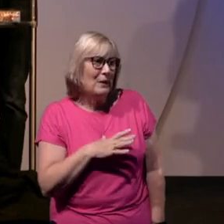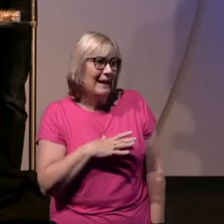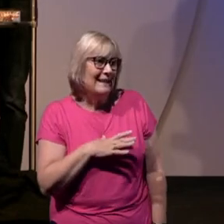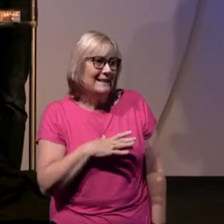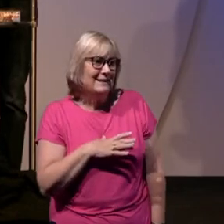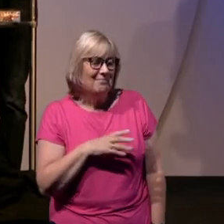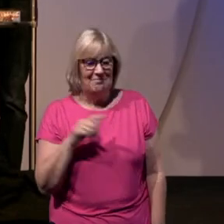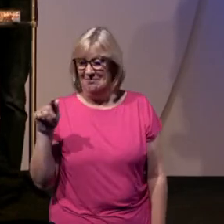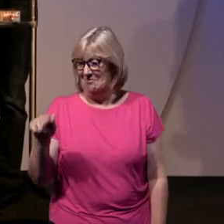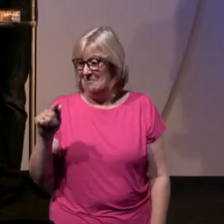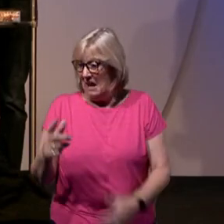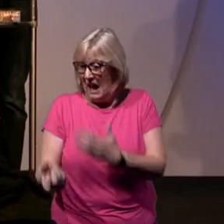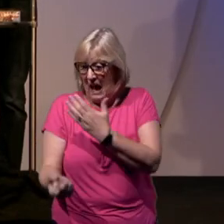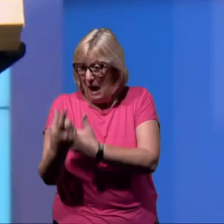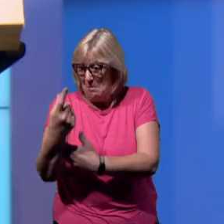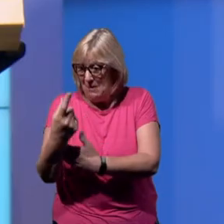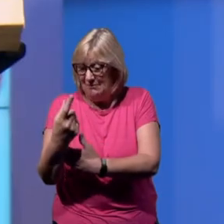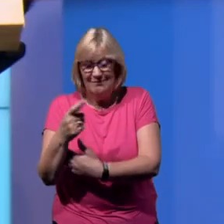from that.